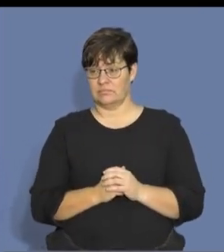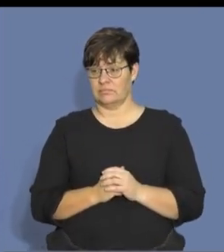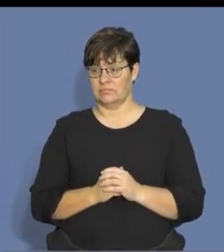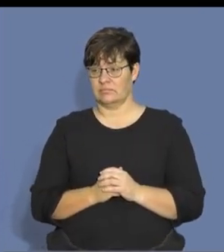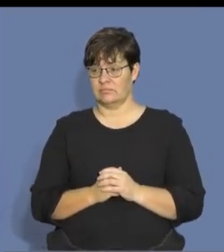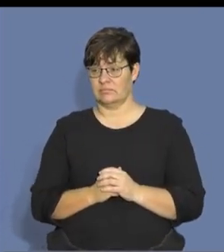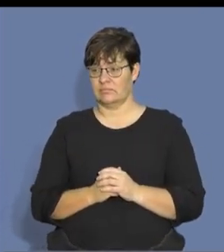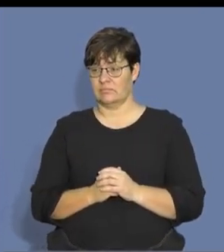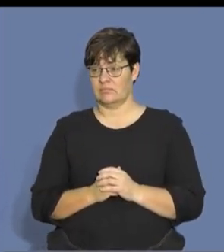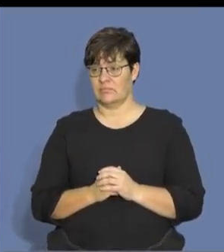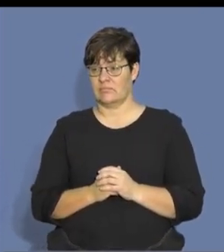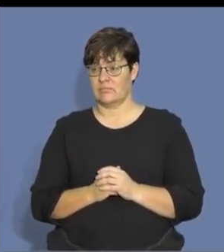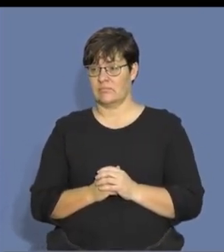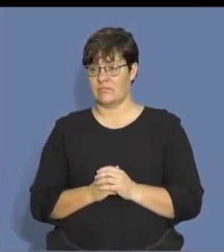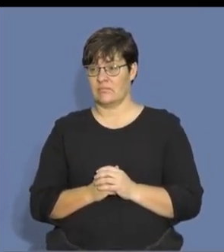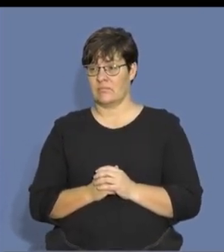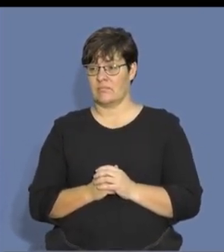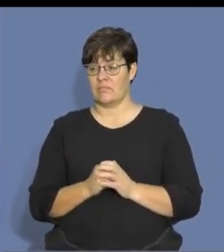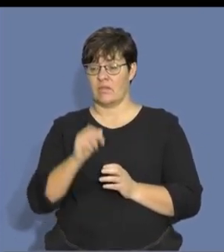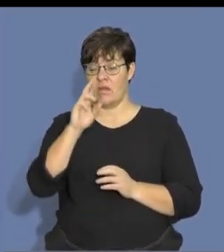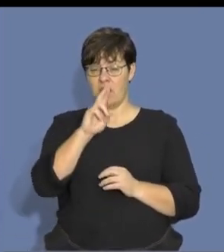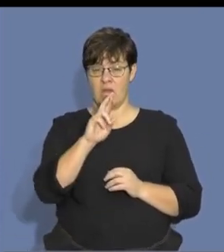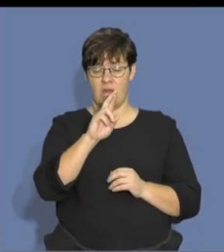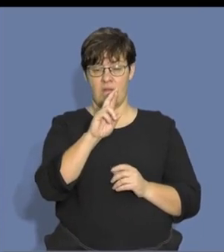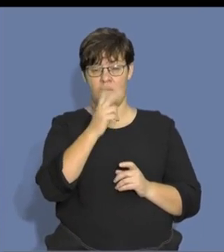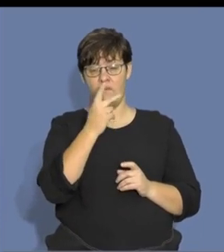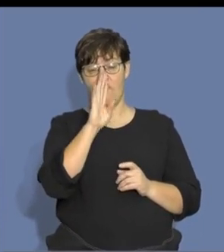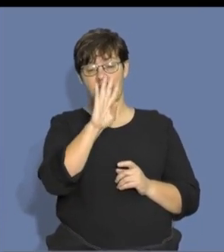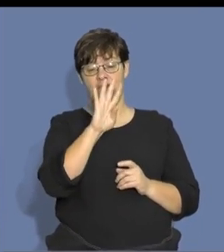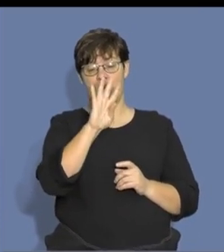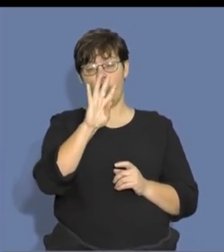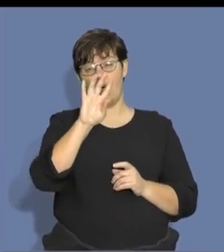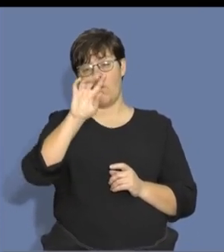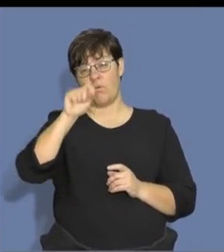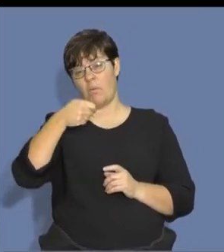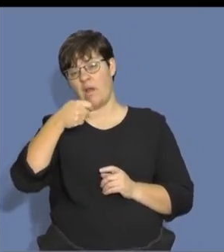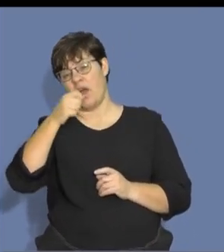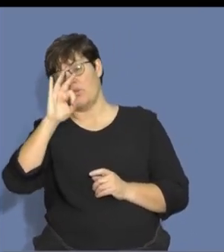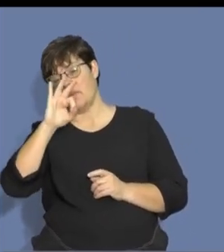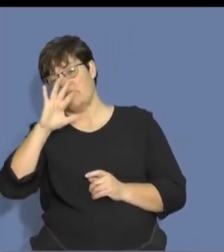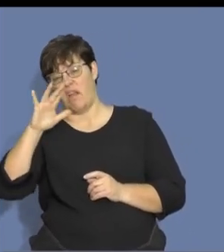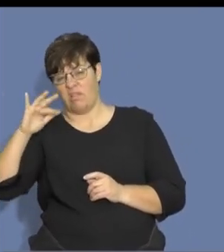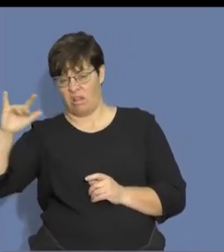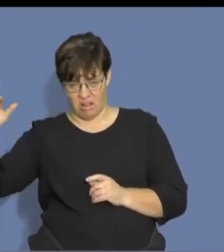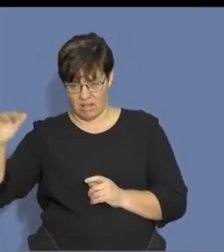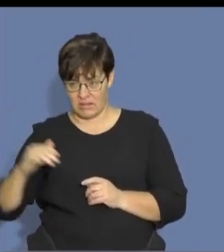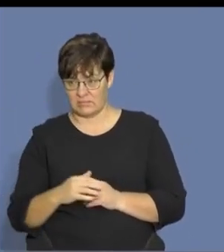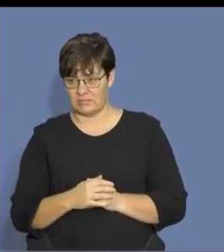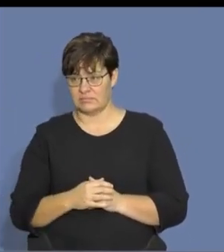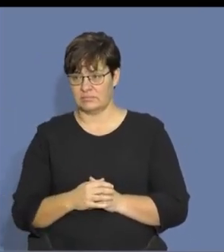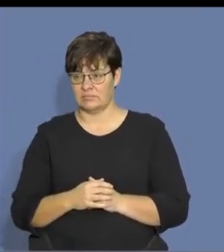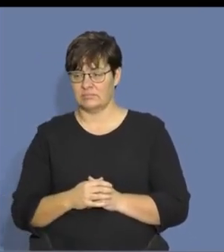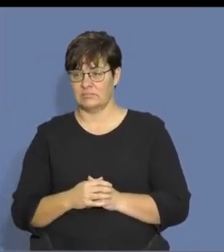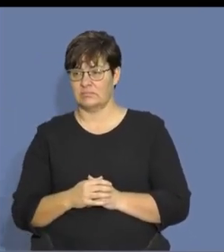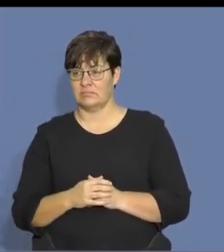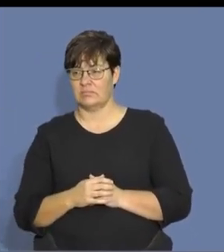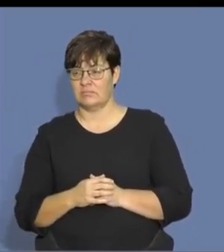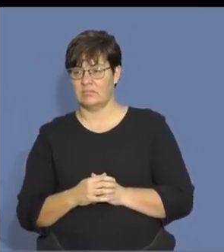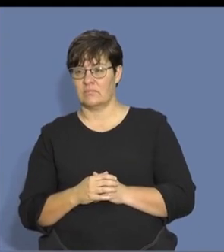it would look like. It would have a radius of 4,35 something, right? And if I